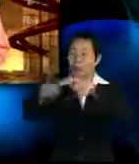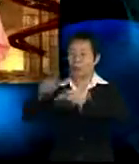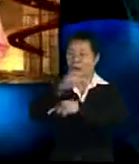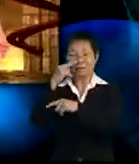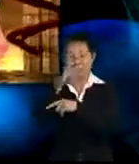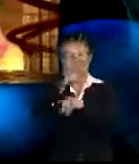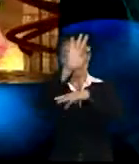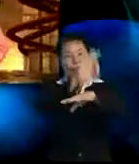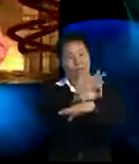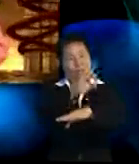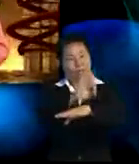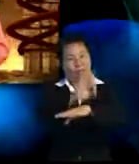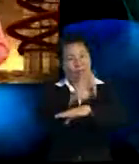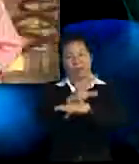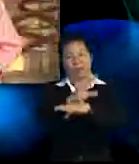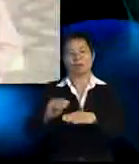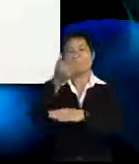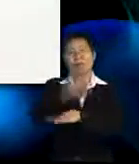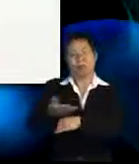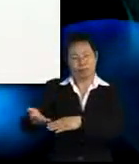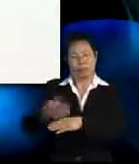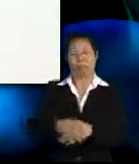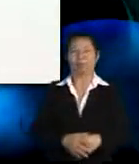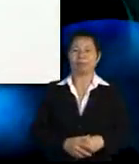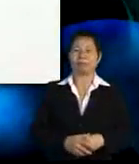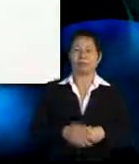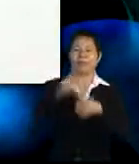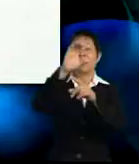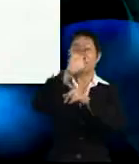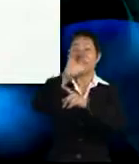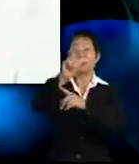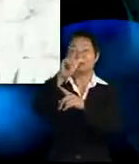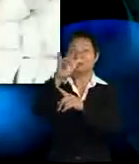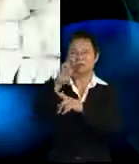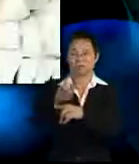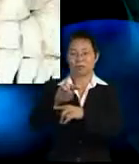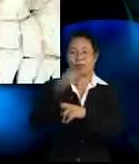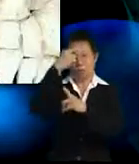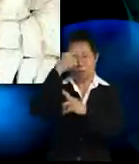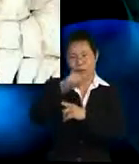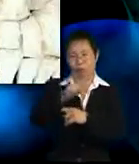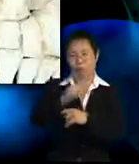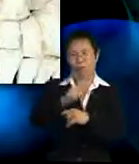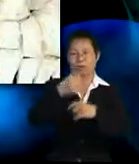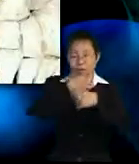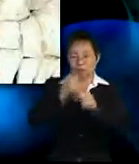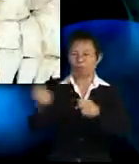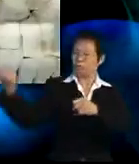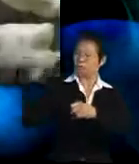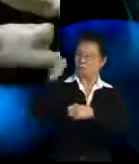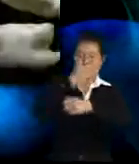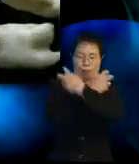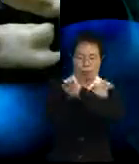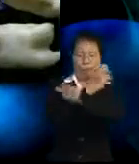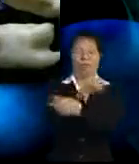and see their functions and sources. Calcium, function, formation of strong